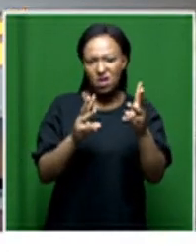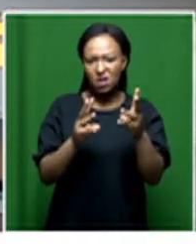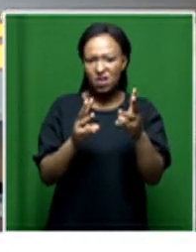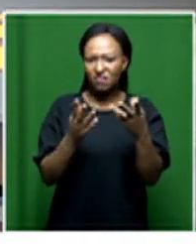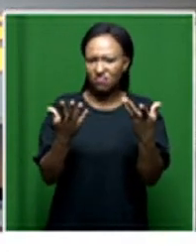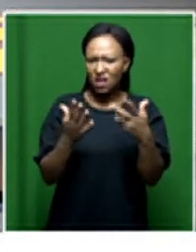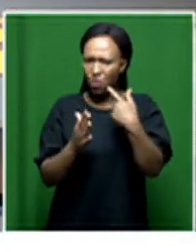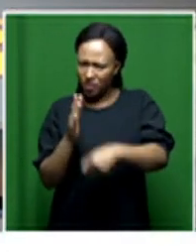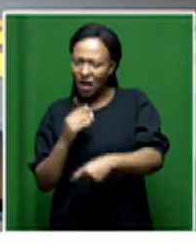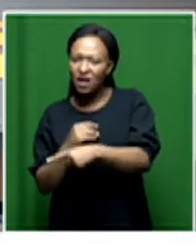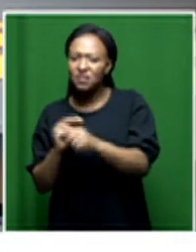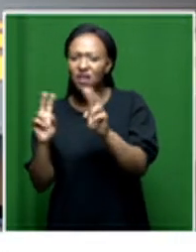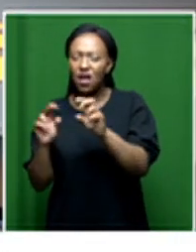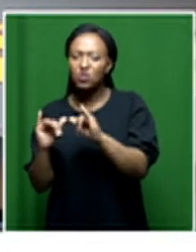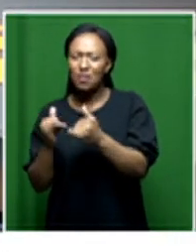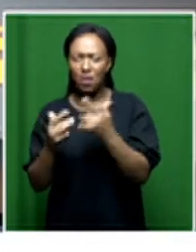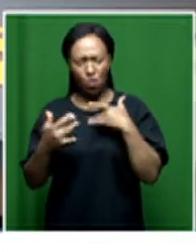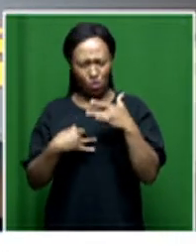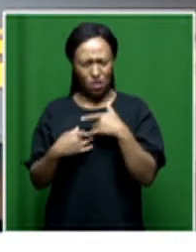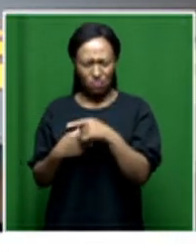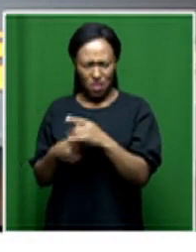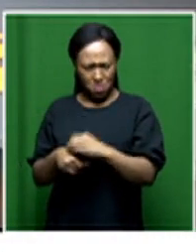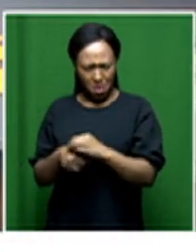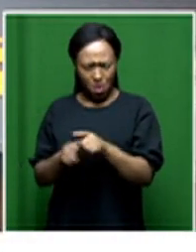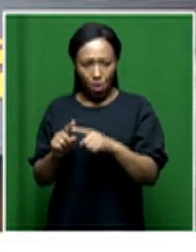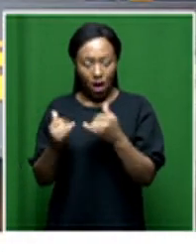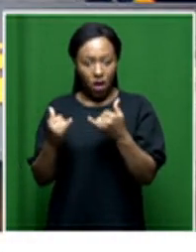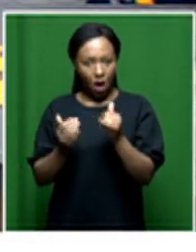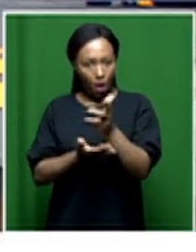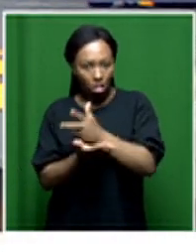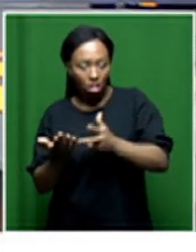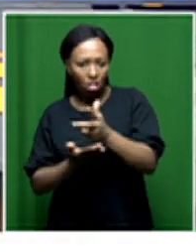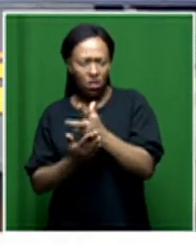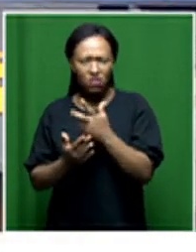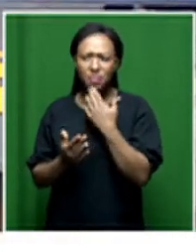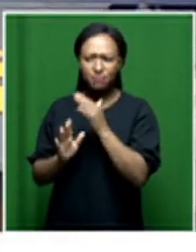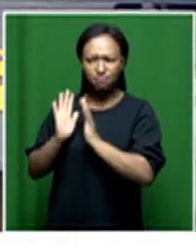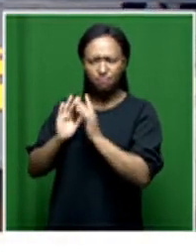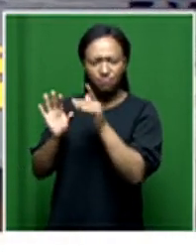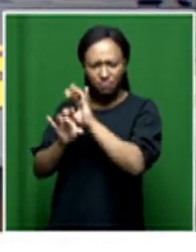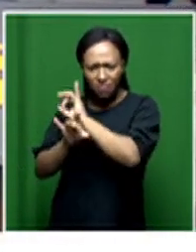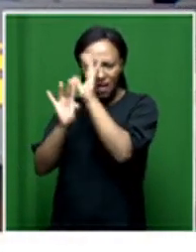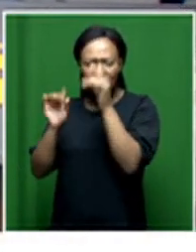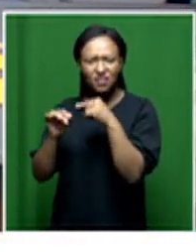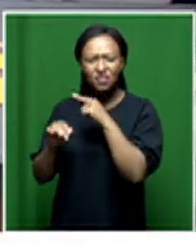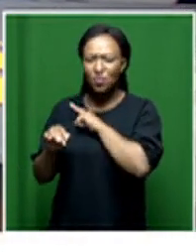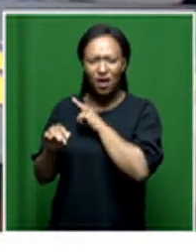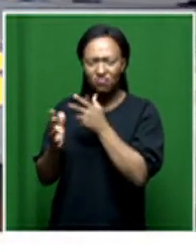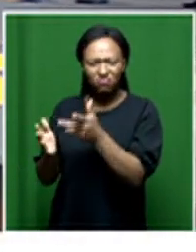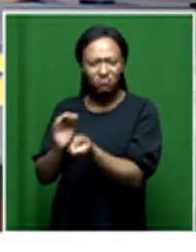be a real concern. I mean, this is a big talking point. Let's get a bit of clarity now. Talk to us about this